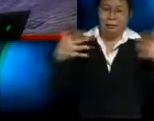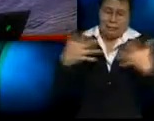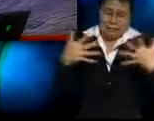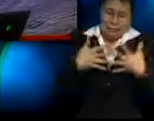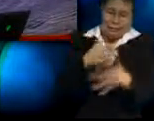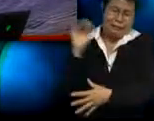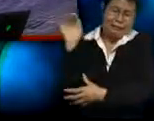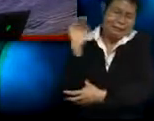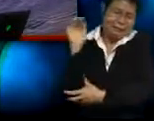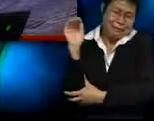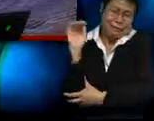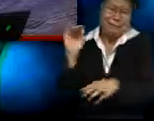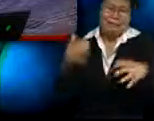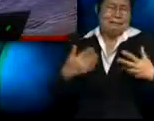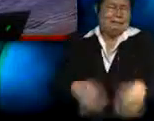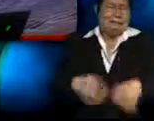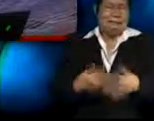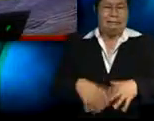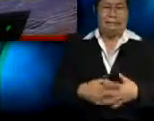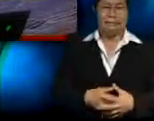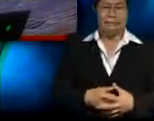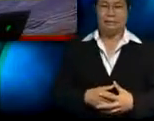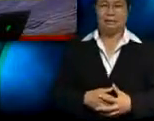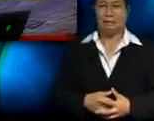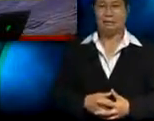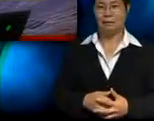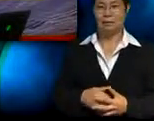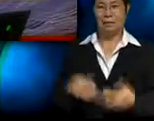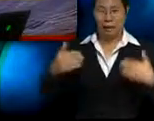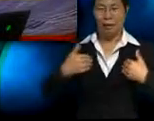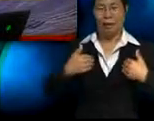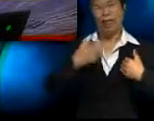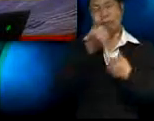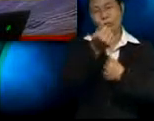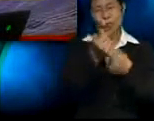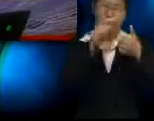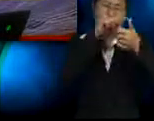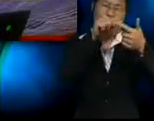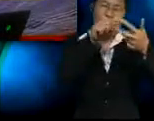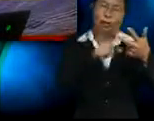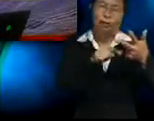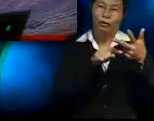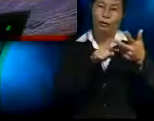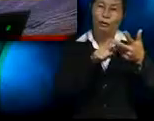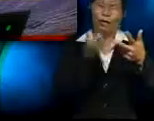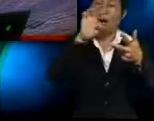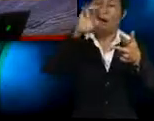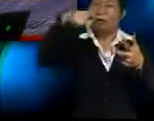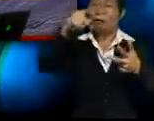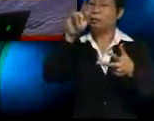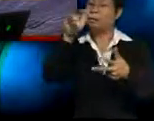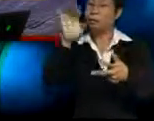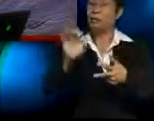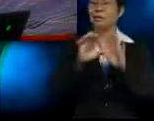scared of snakes. Oh. There are a few species of reptiles, such